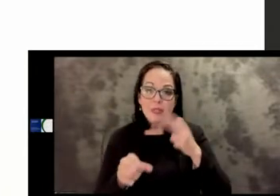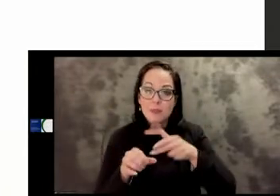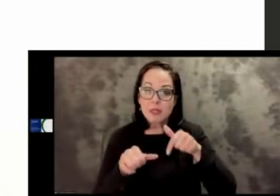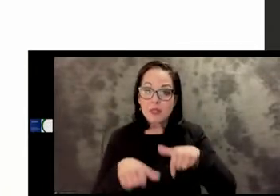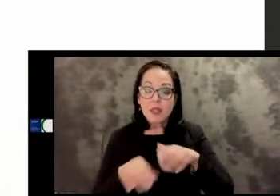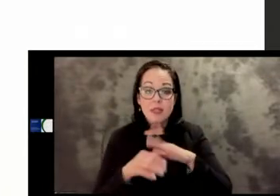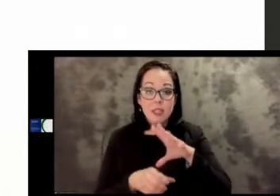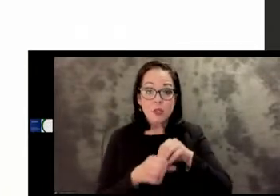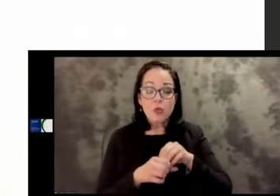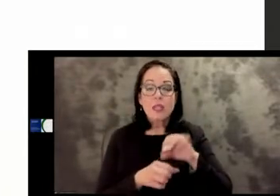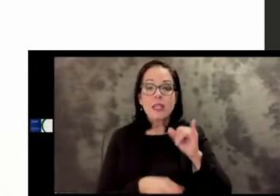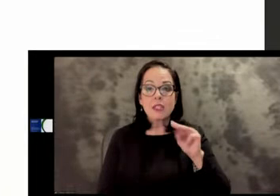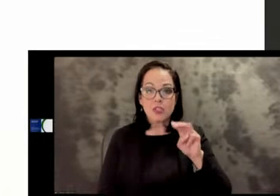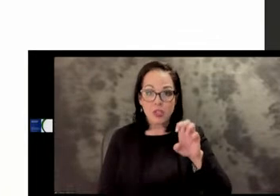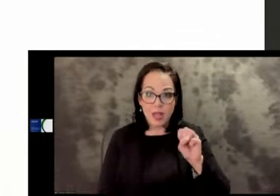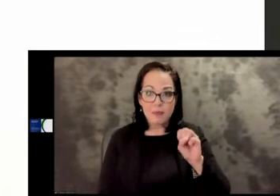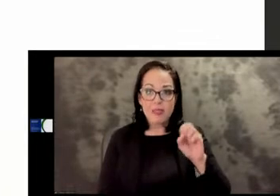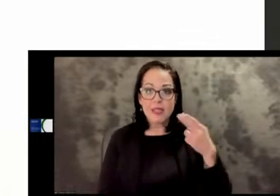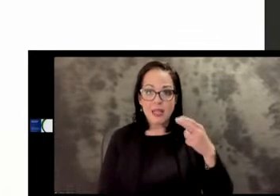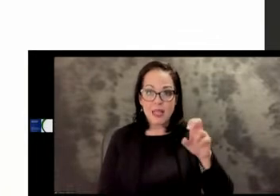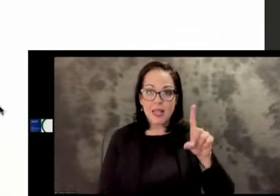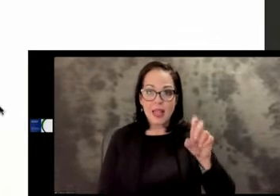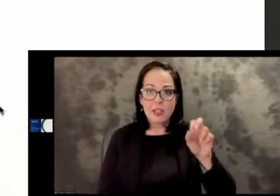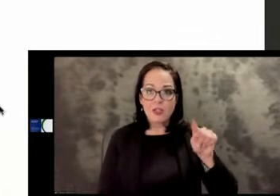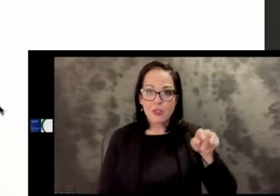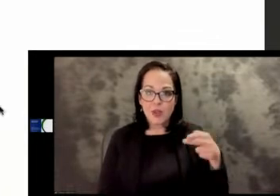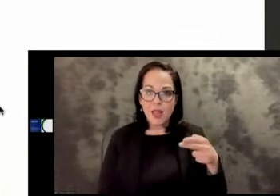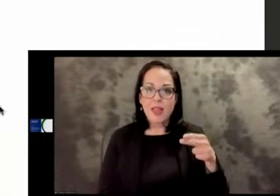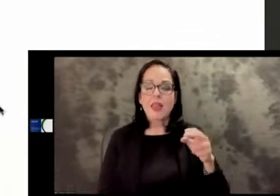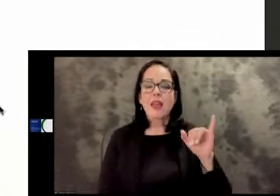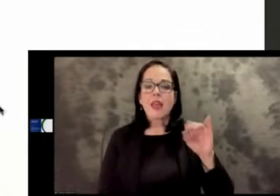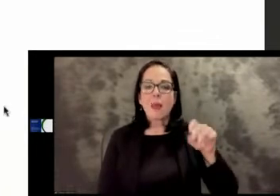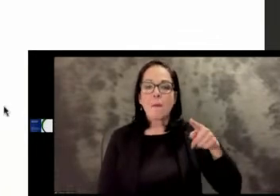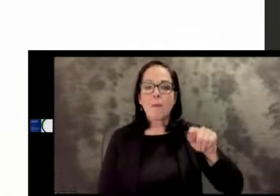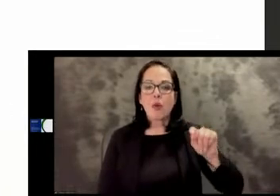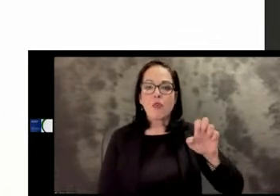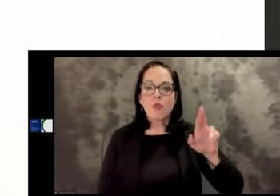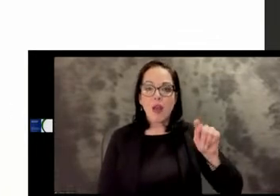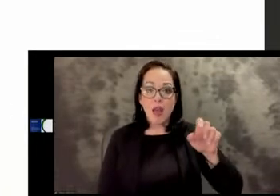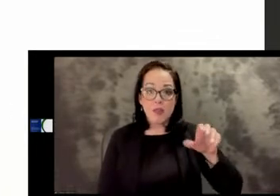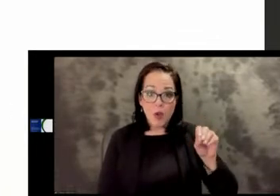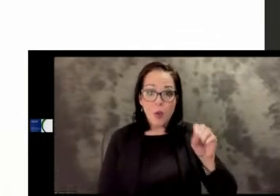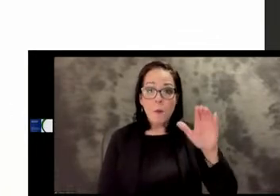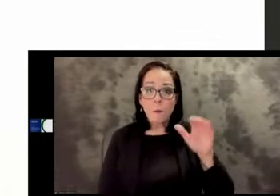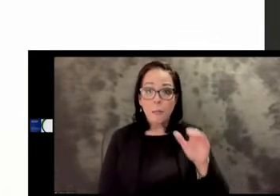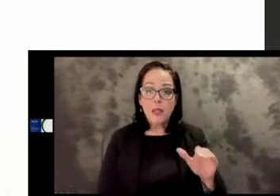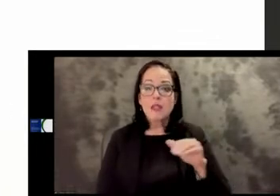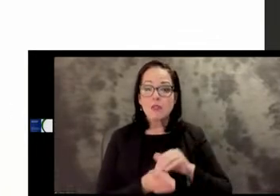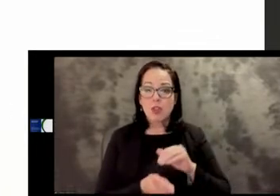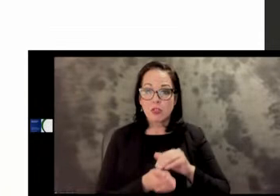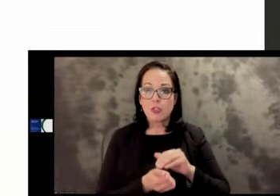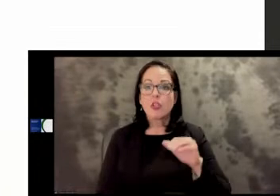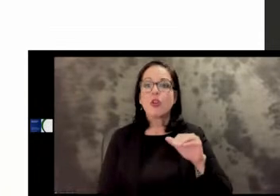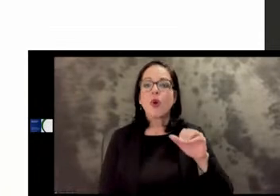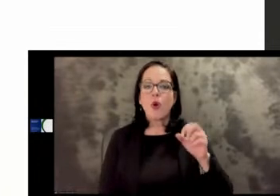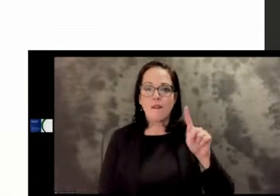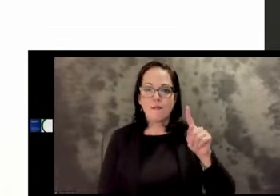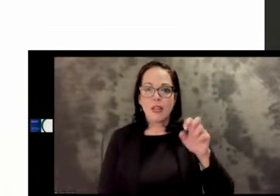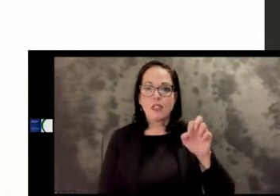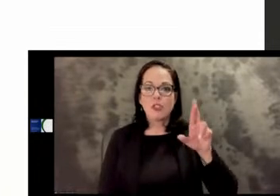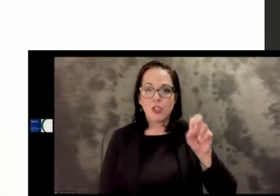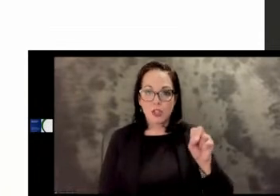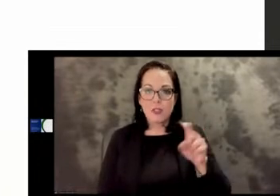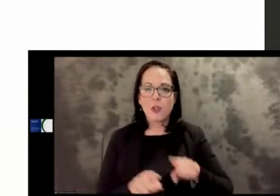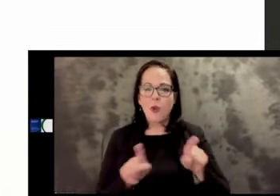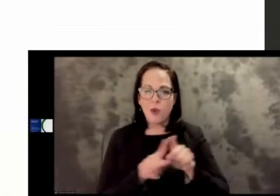Dr. James Hildreth, Mr. Andy Imperato, Mr. Victor Joseph, and Dr. Homer Venters. And also, of course, must